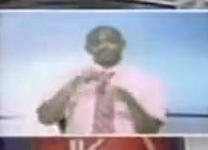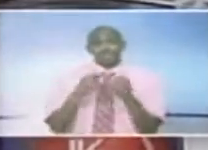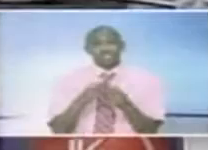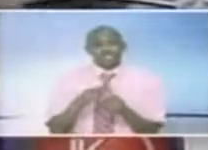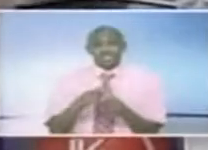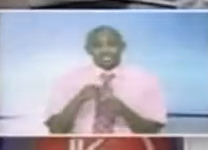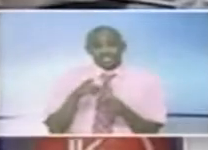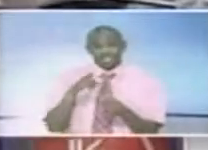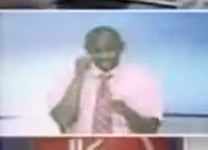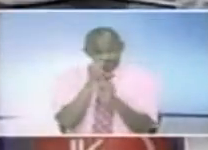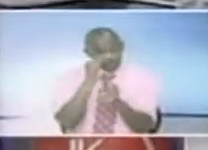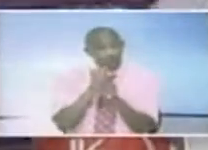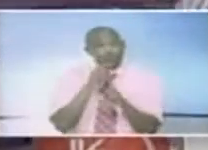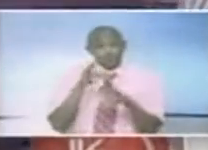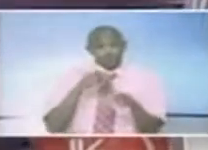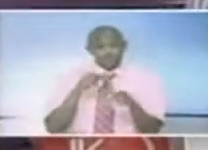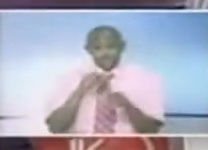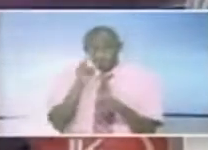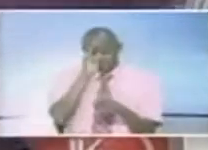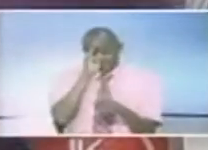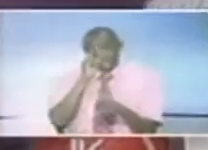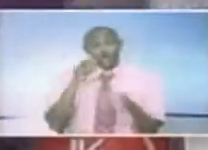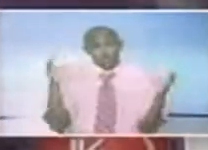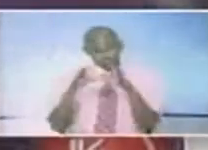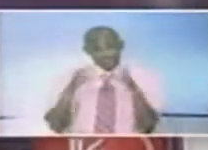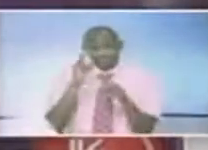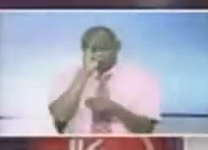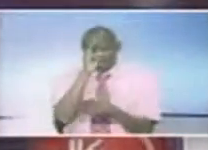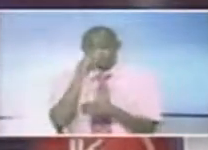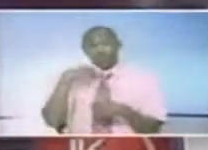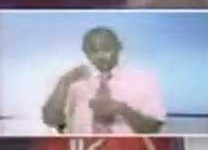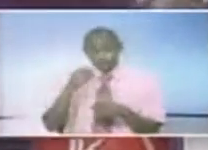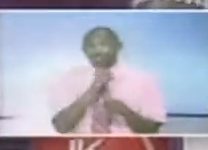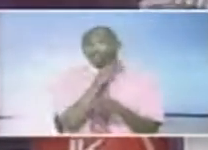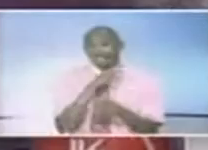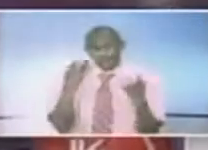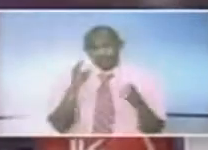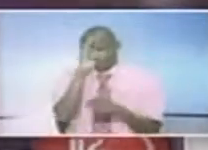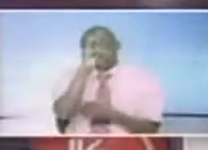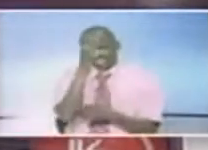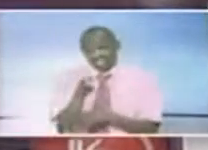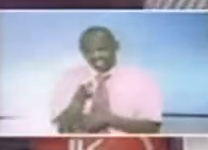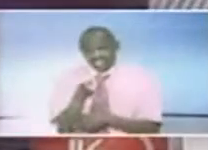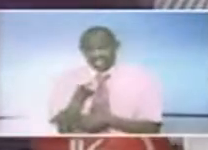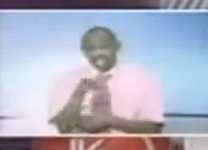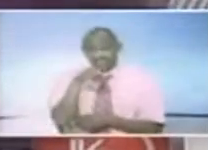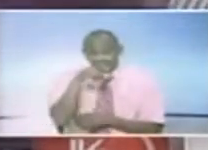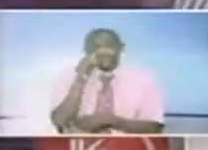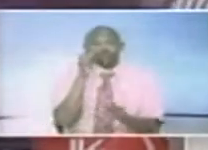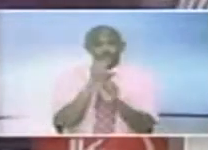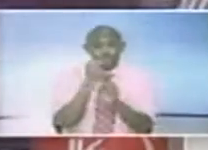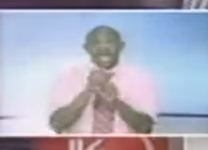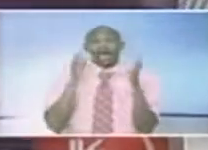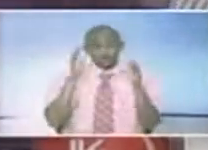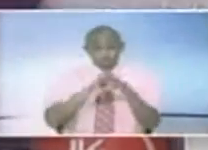He's doing a great job in the community policing. You see, we always complain about the police. Yes. Kinothi is doing a